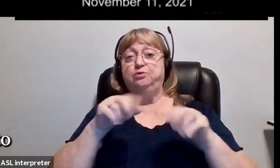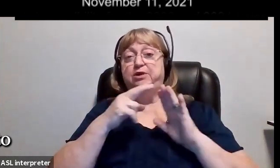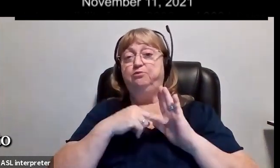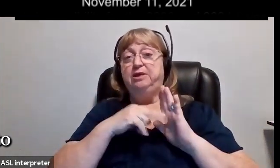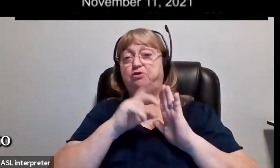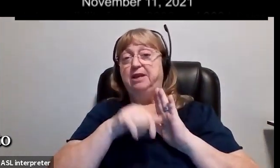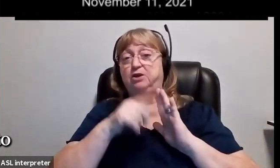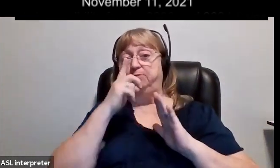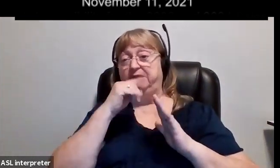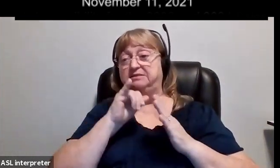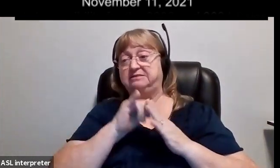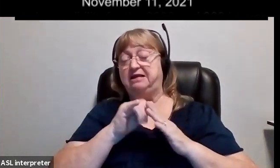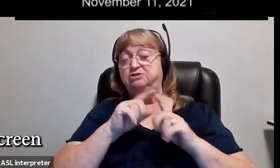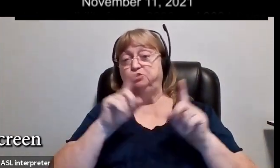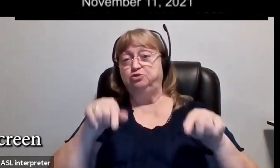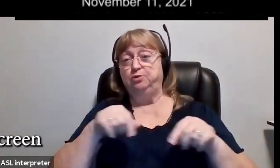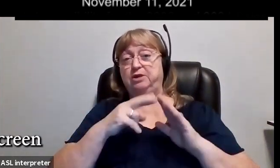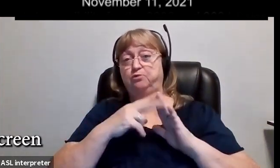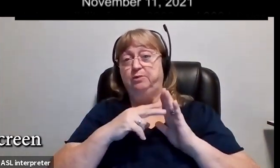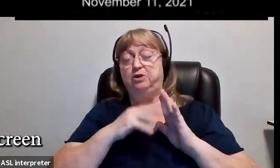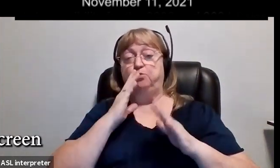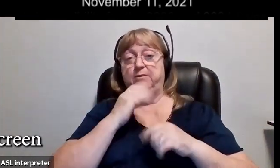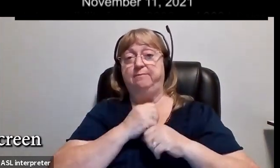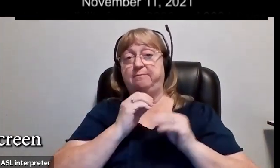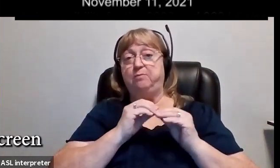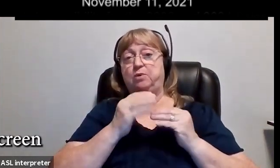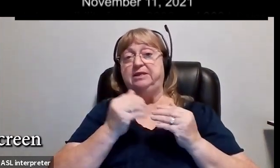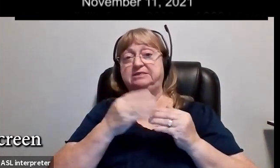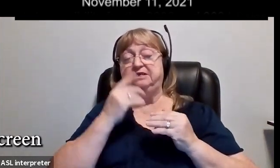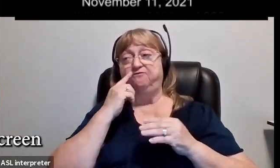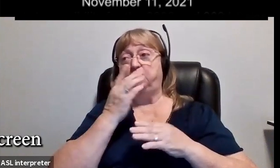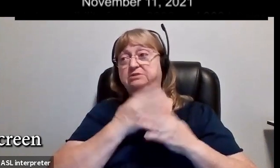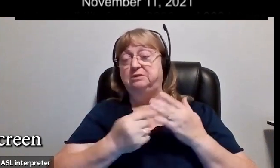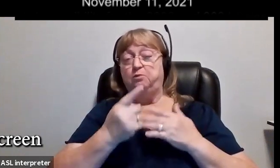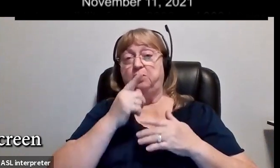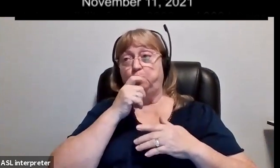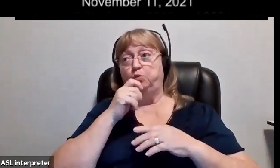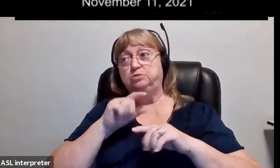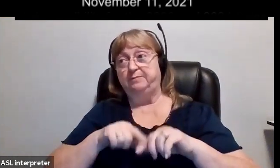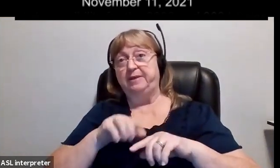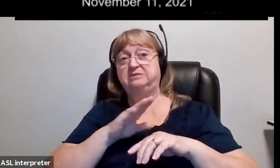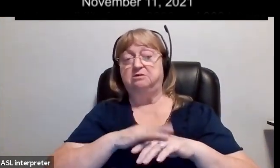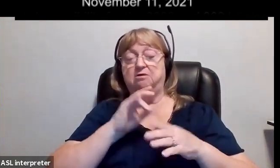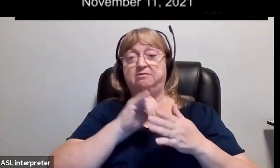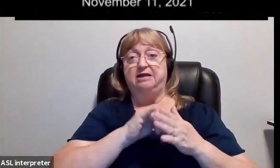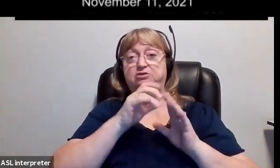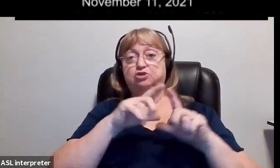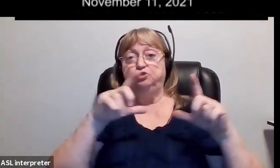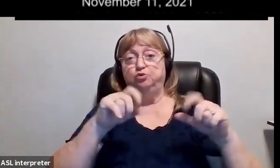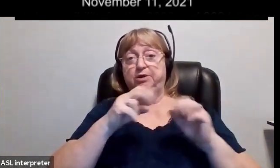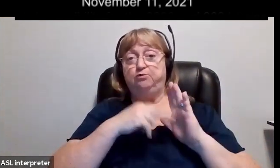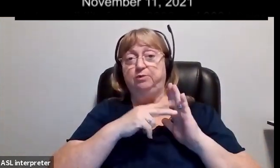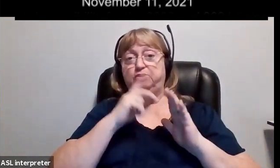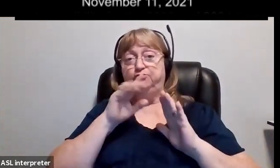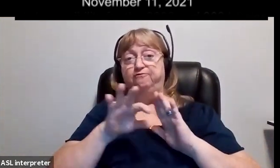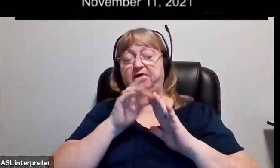because a screen reader is going to be, it'll make it easier for someone who's depending on a screen reader to find information